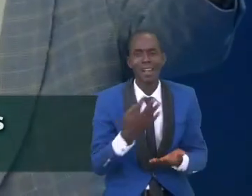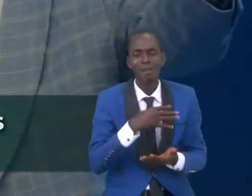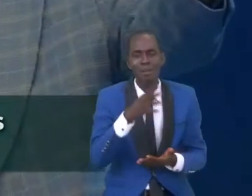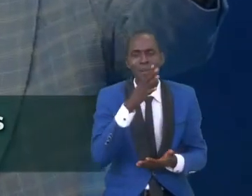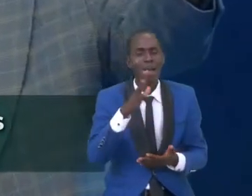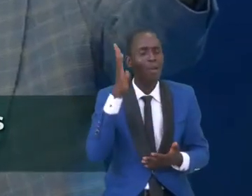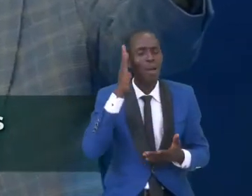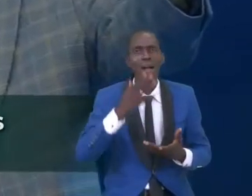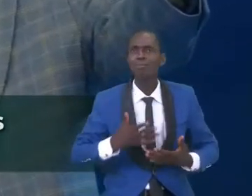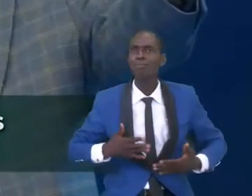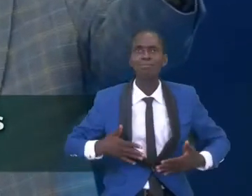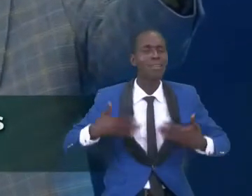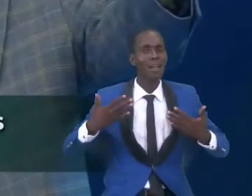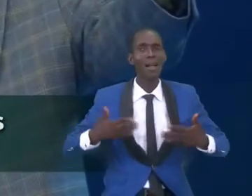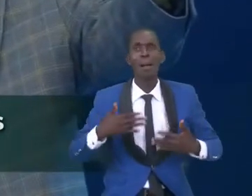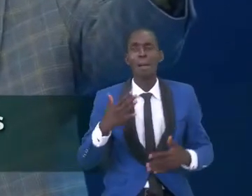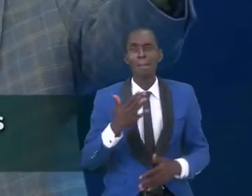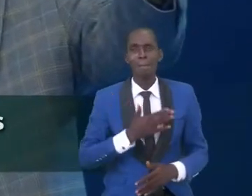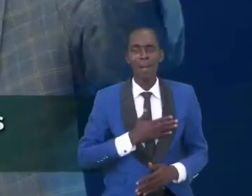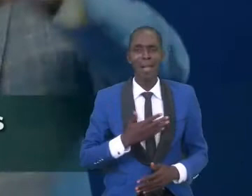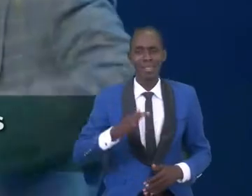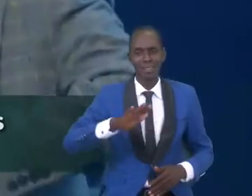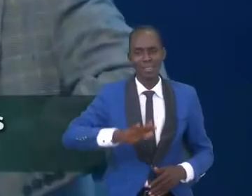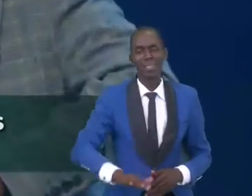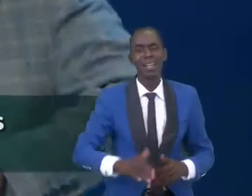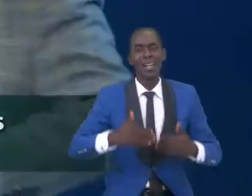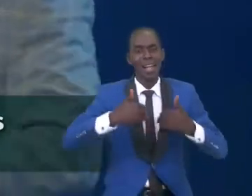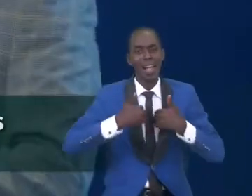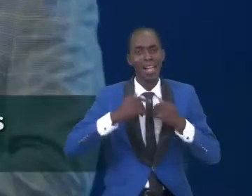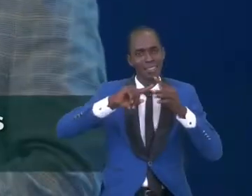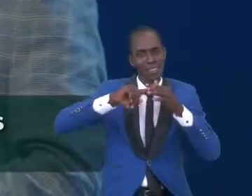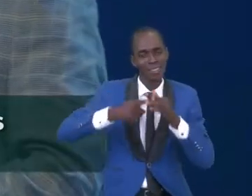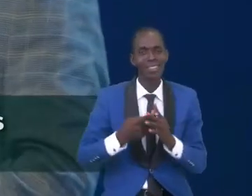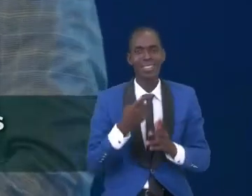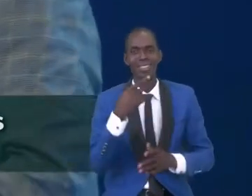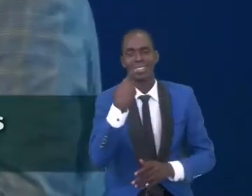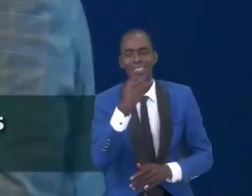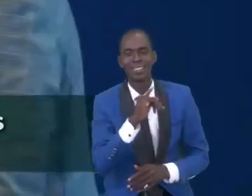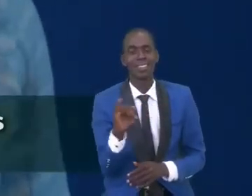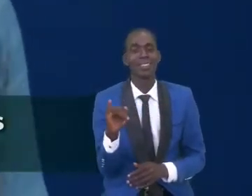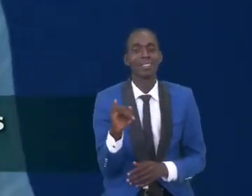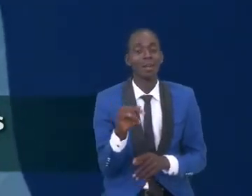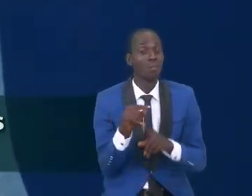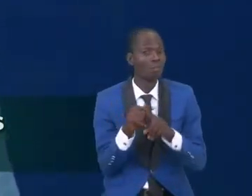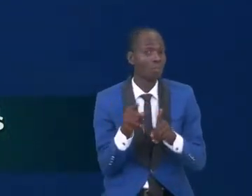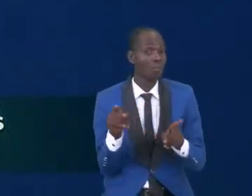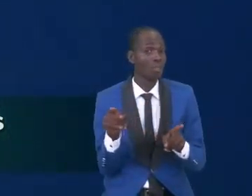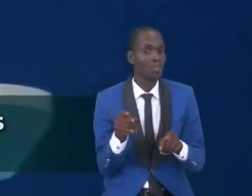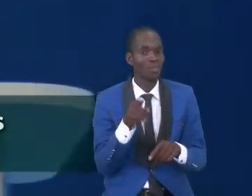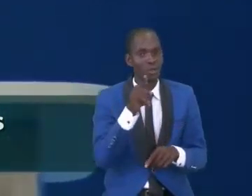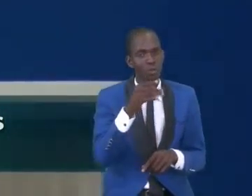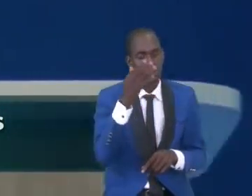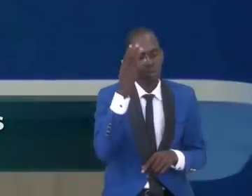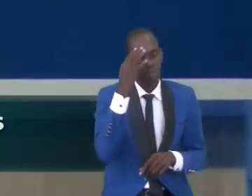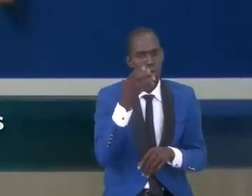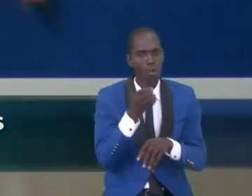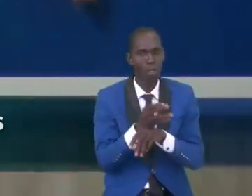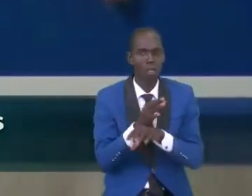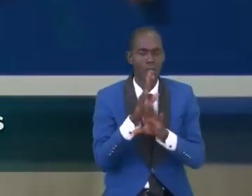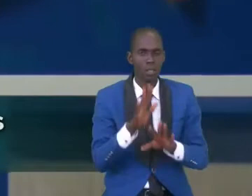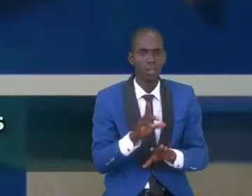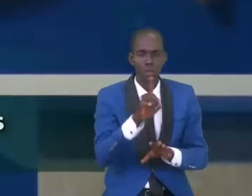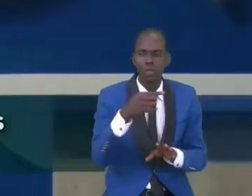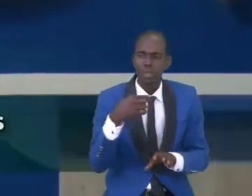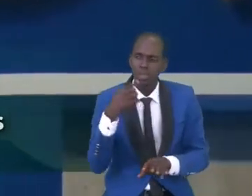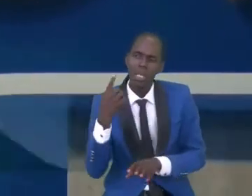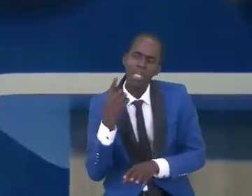for joy, my child has started speaking. But you know, counselor, if you say Papa